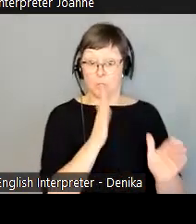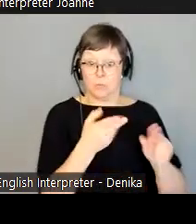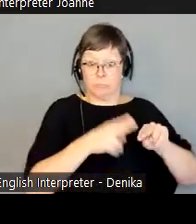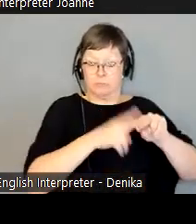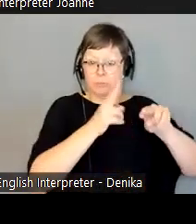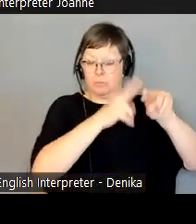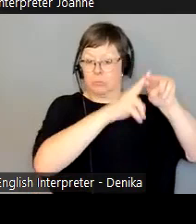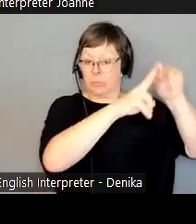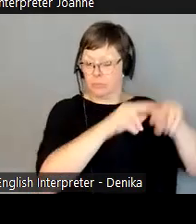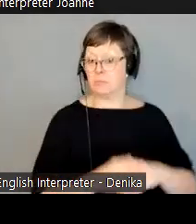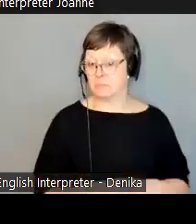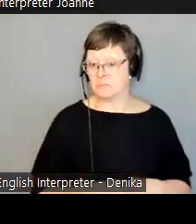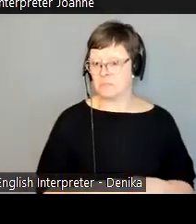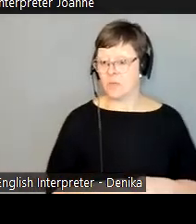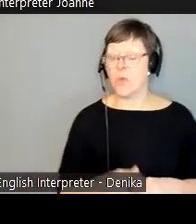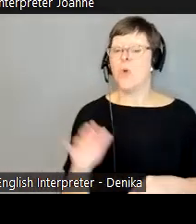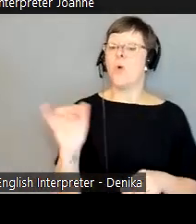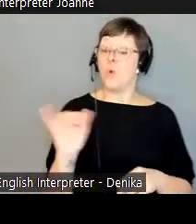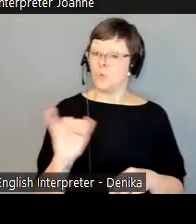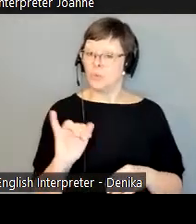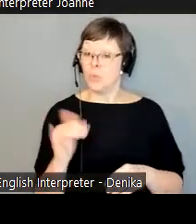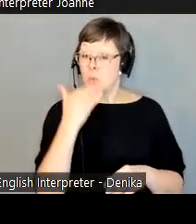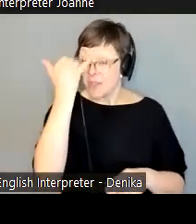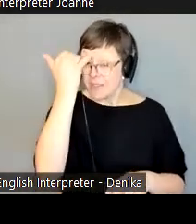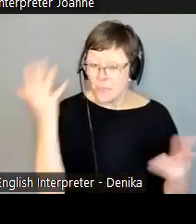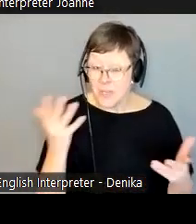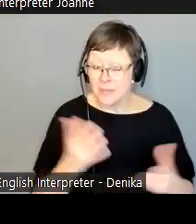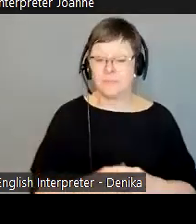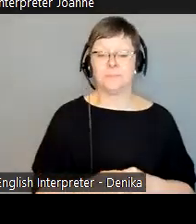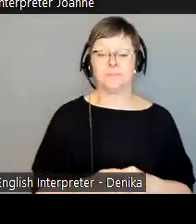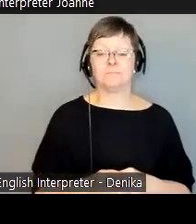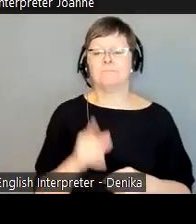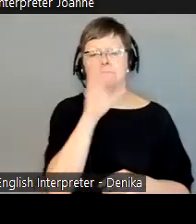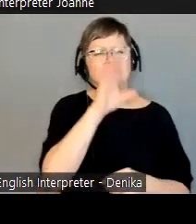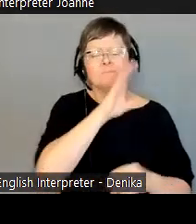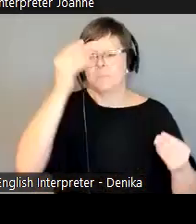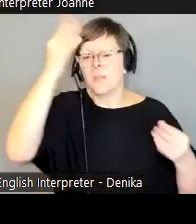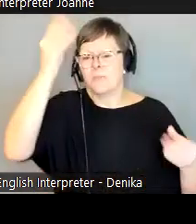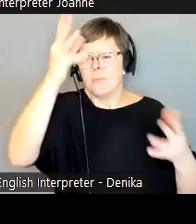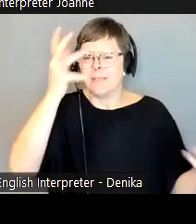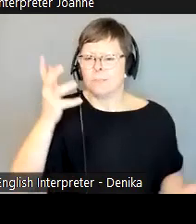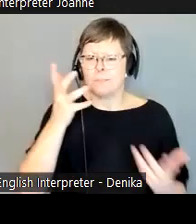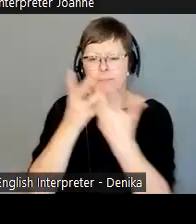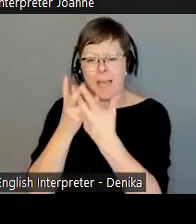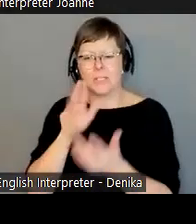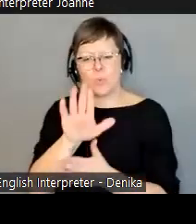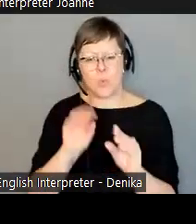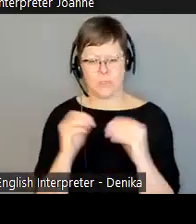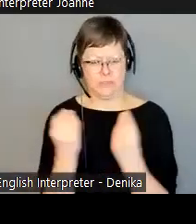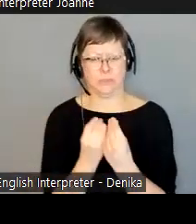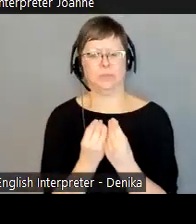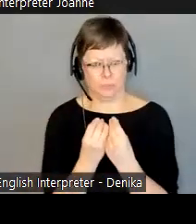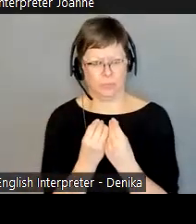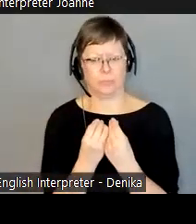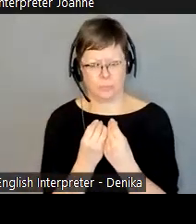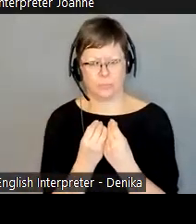encourage people to do is to look for content that you might think might be suitable for your organization, and maybe find